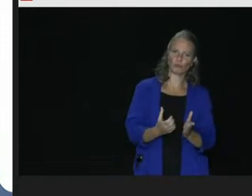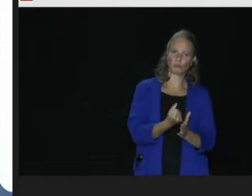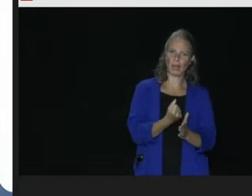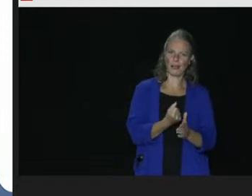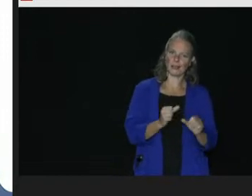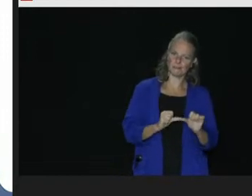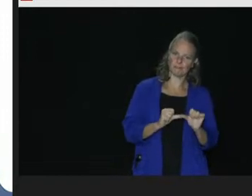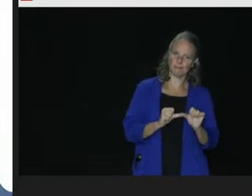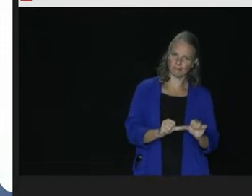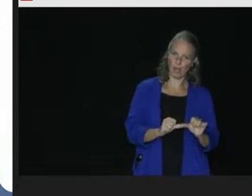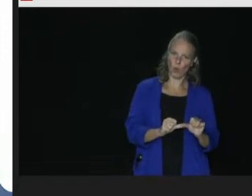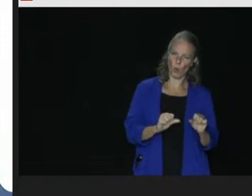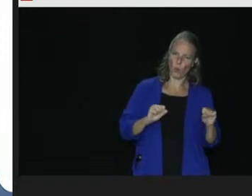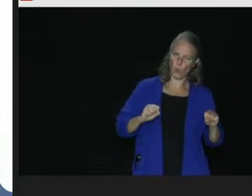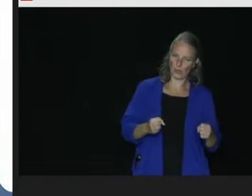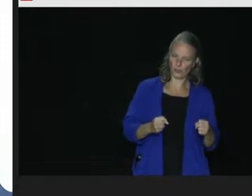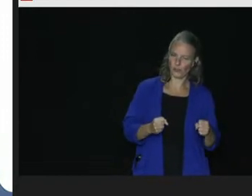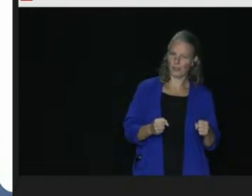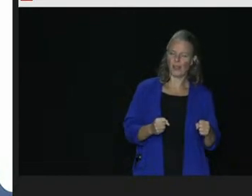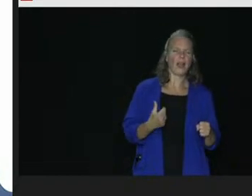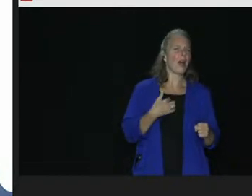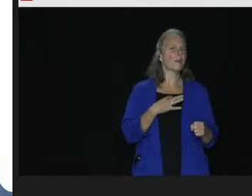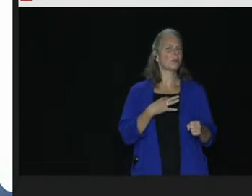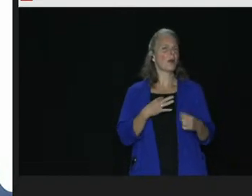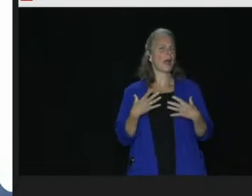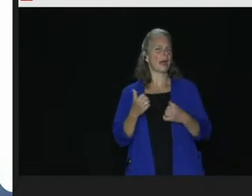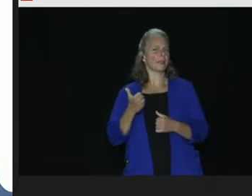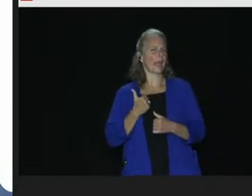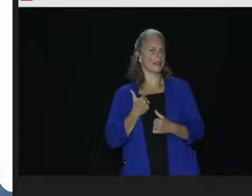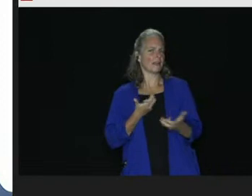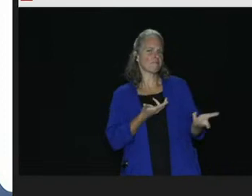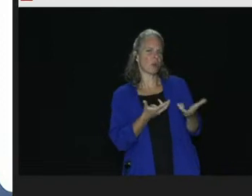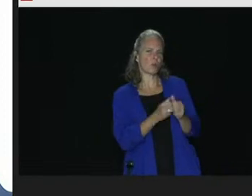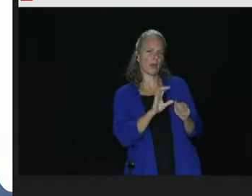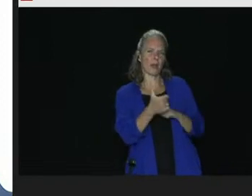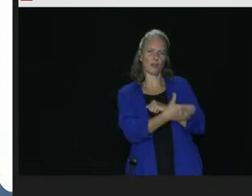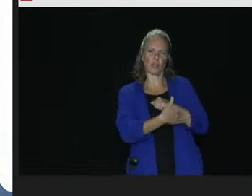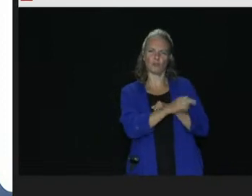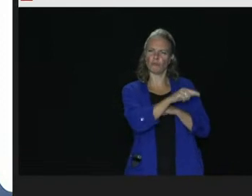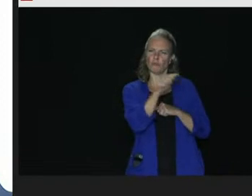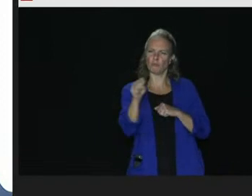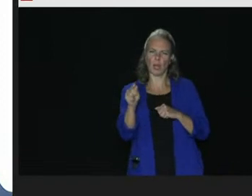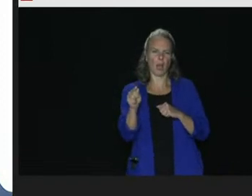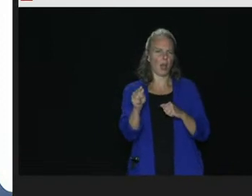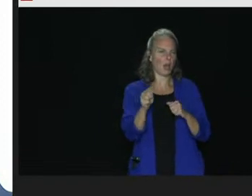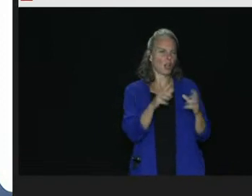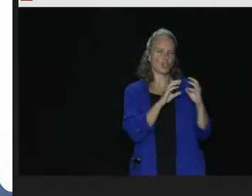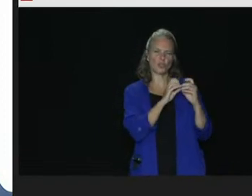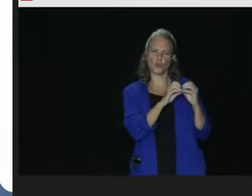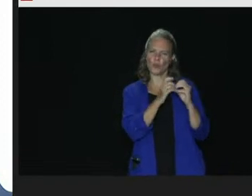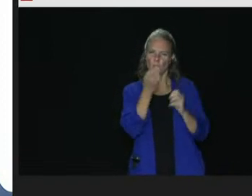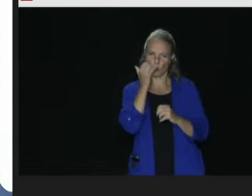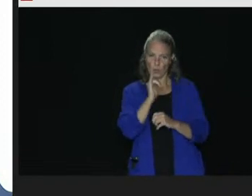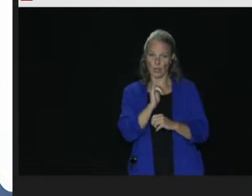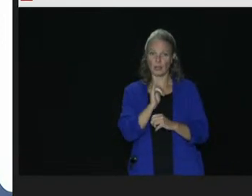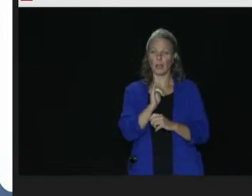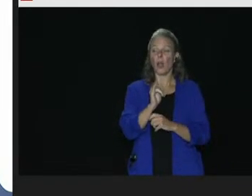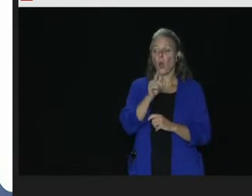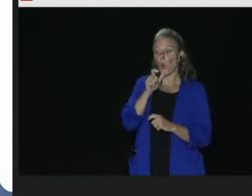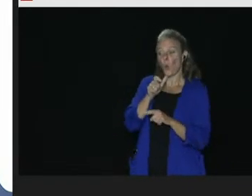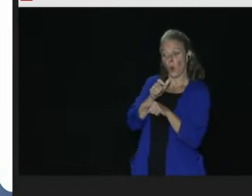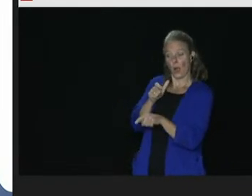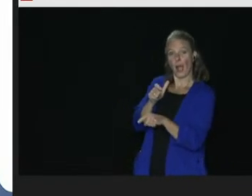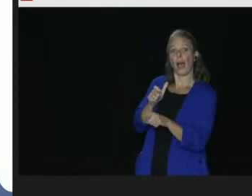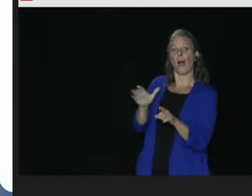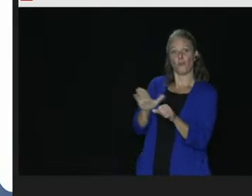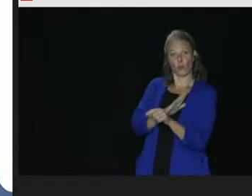what work is being done by Health Canada with other countries to ensure that fully vaccinated Canadians, including those with a mixed dose regimen